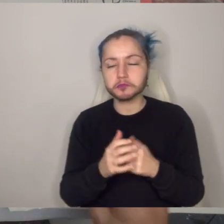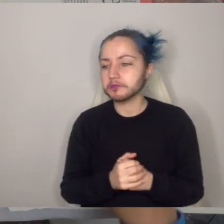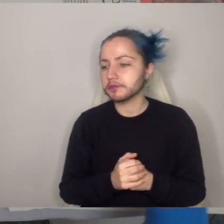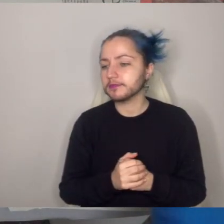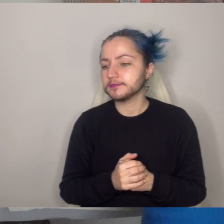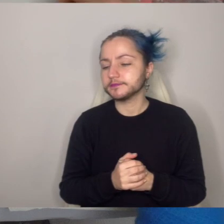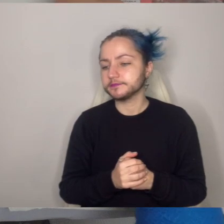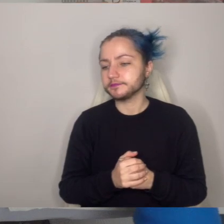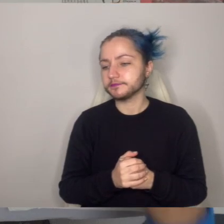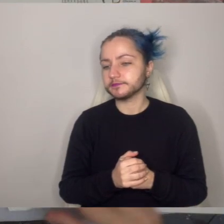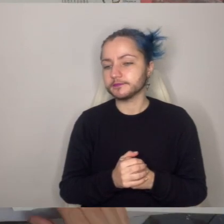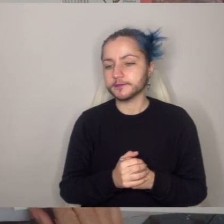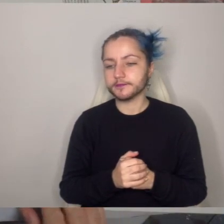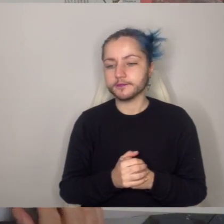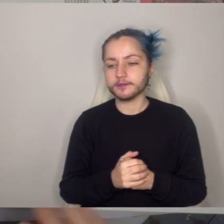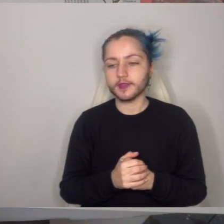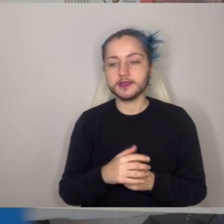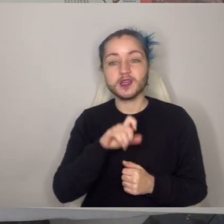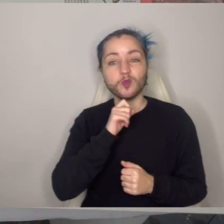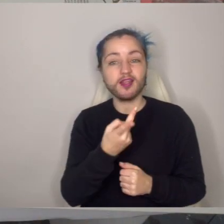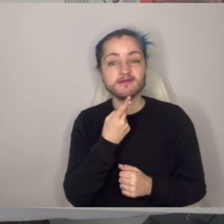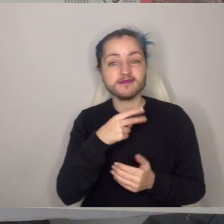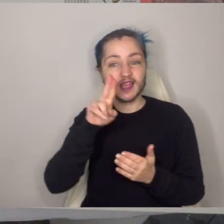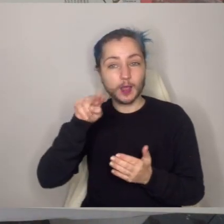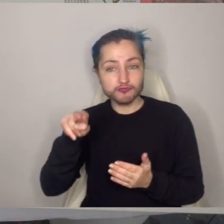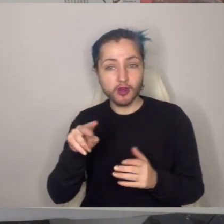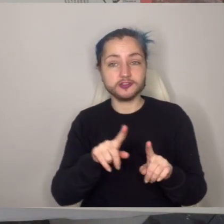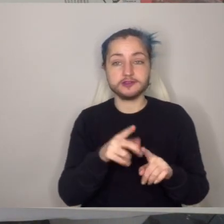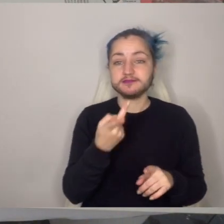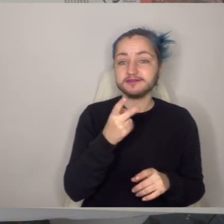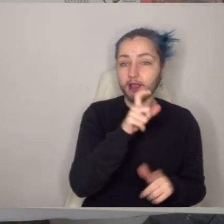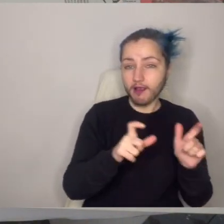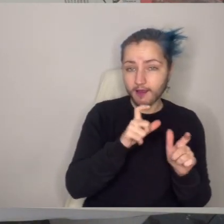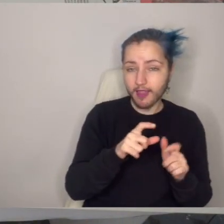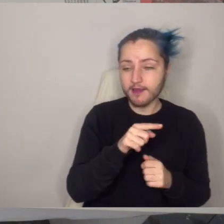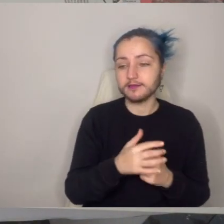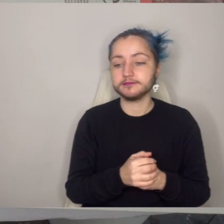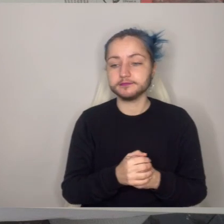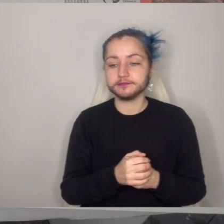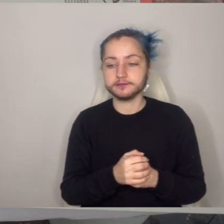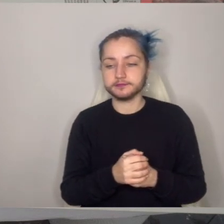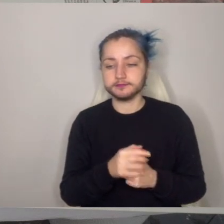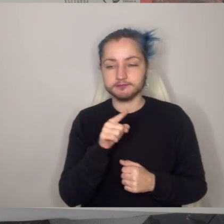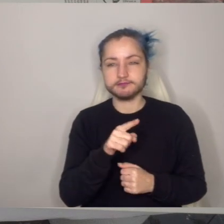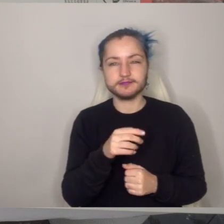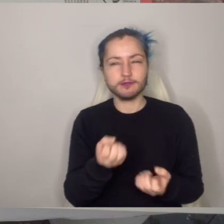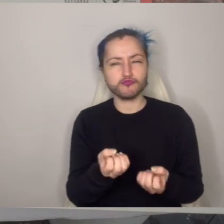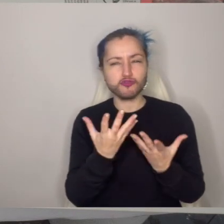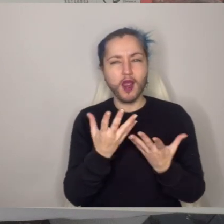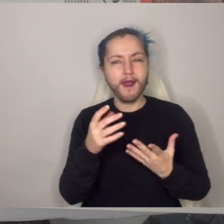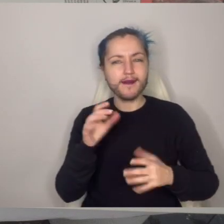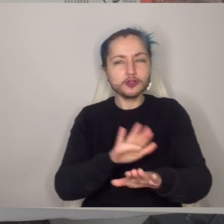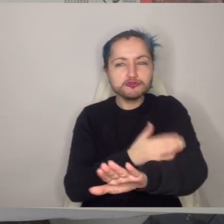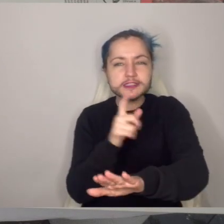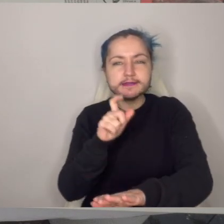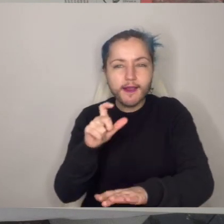good, and I'm going to take another brush and another of the colours that I'm using. I think I'm going to use this